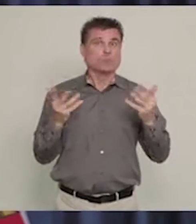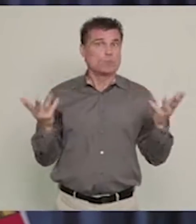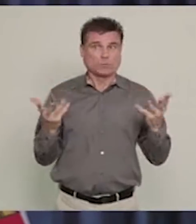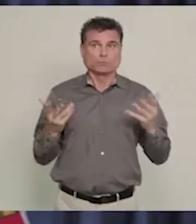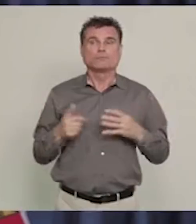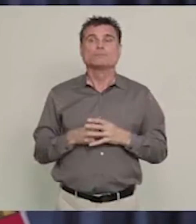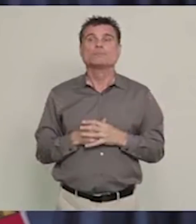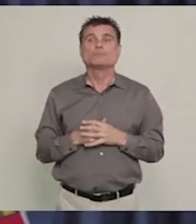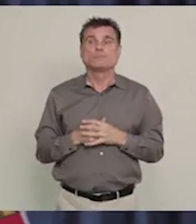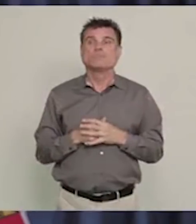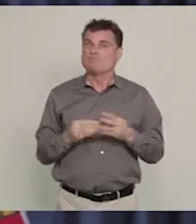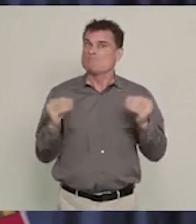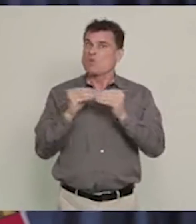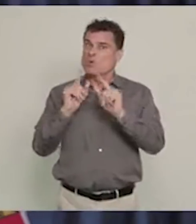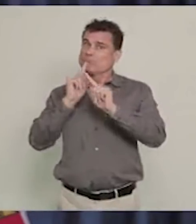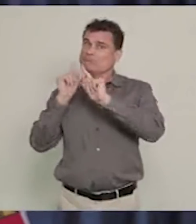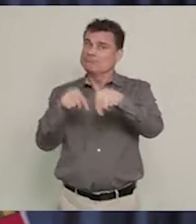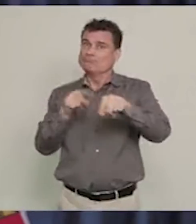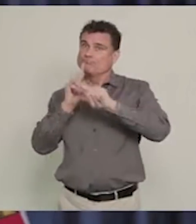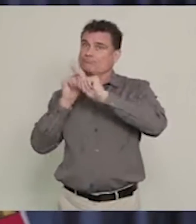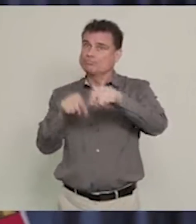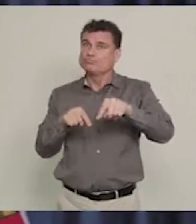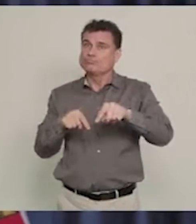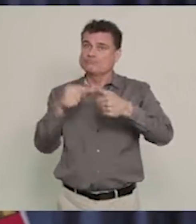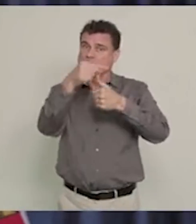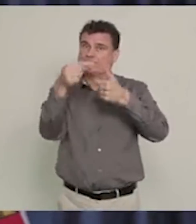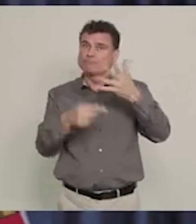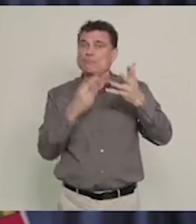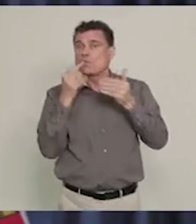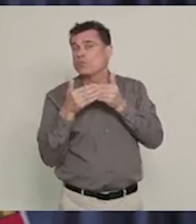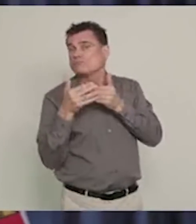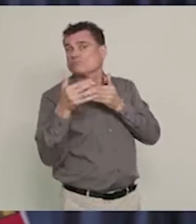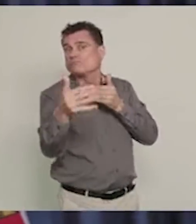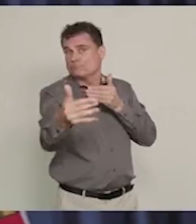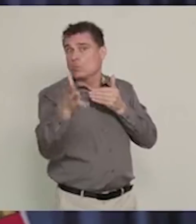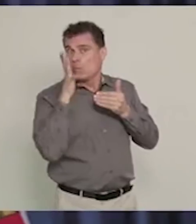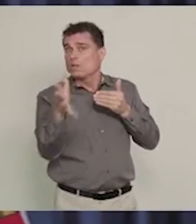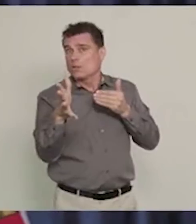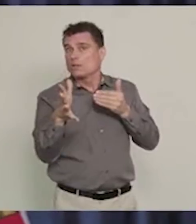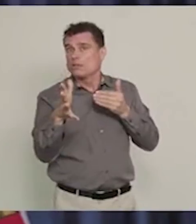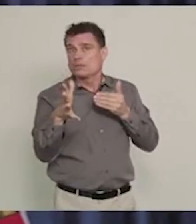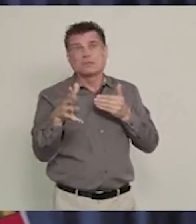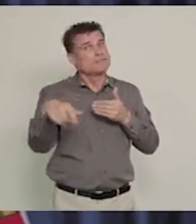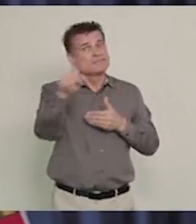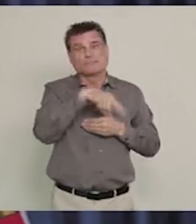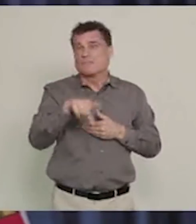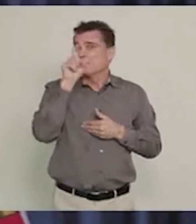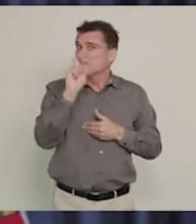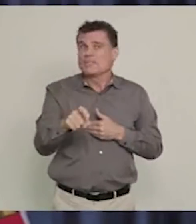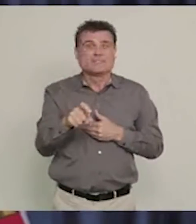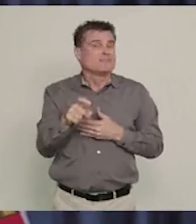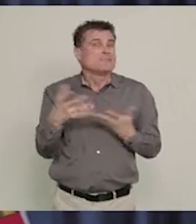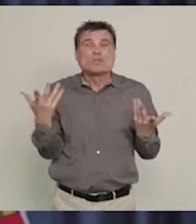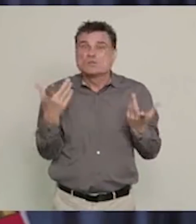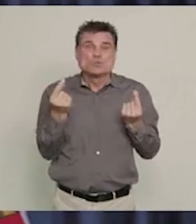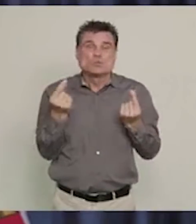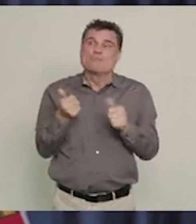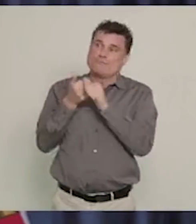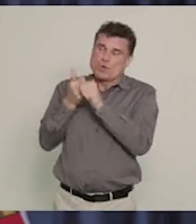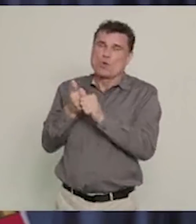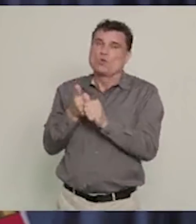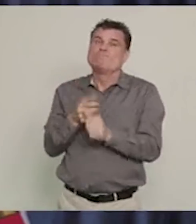state of emergency to support our provincial health officer and Minister of Health in our swift and powerful response to